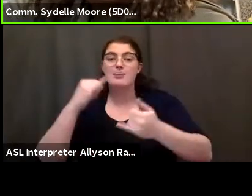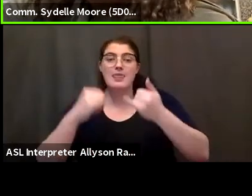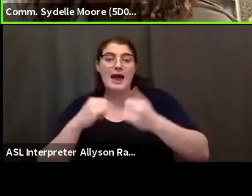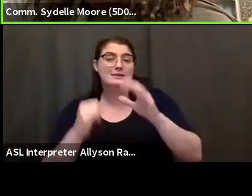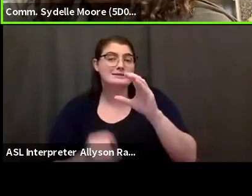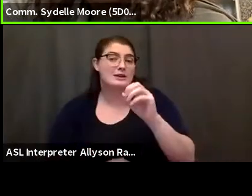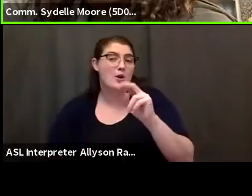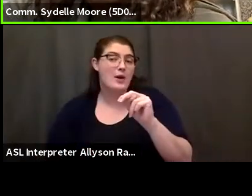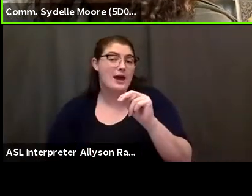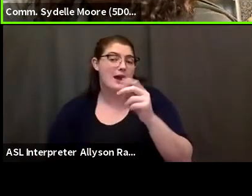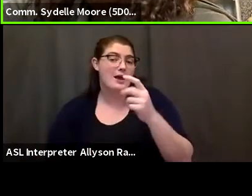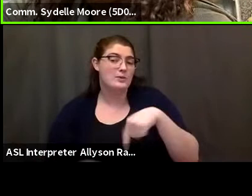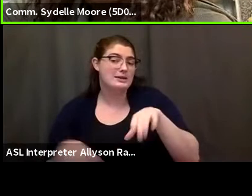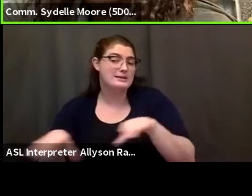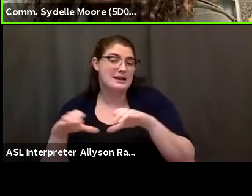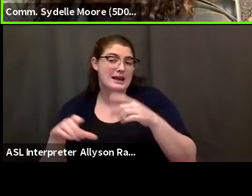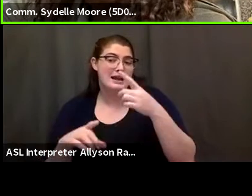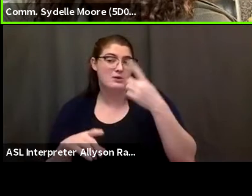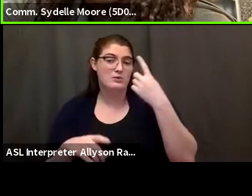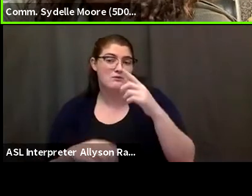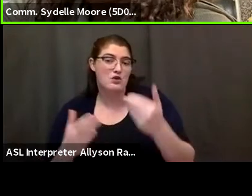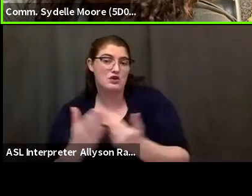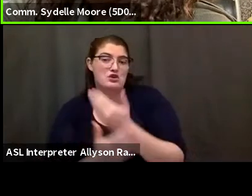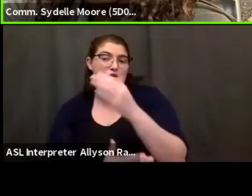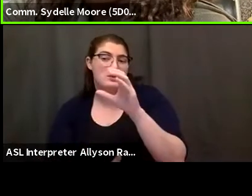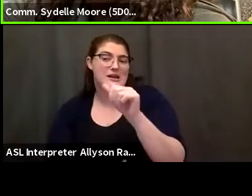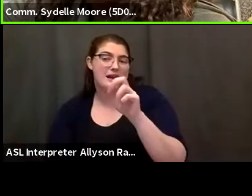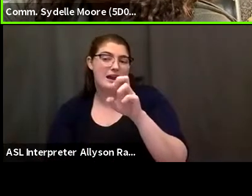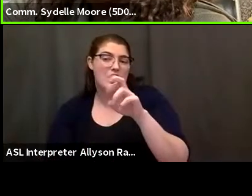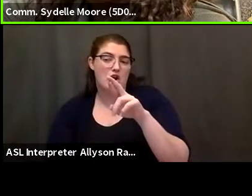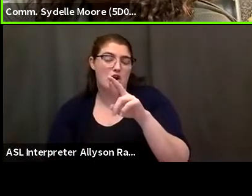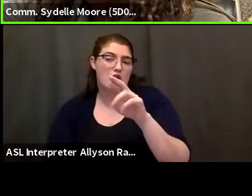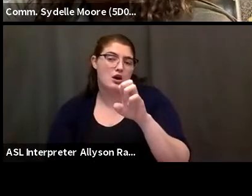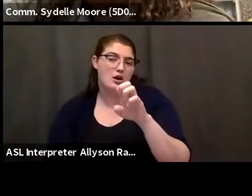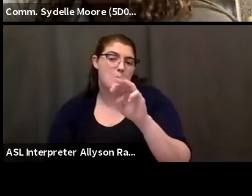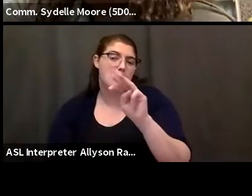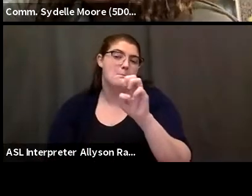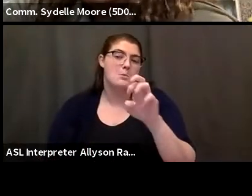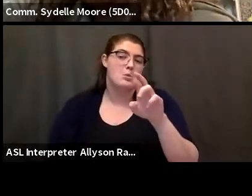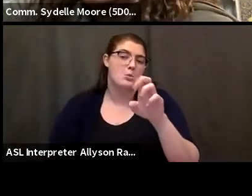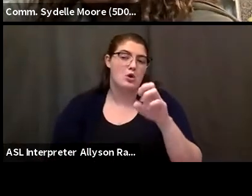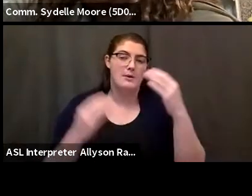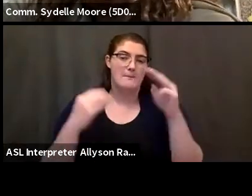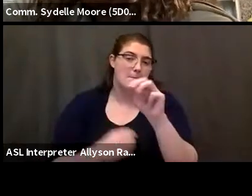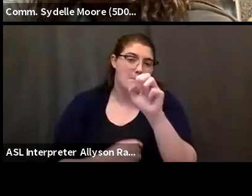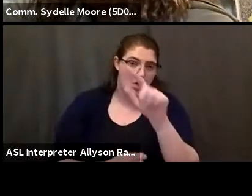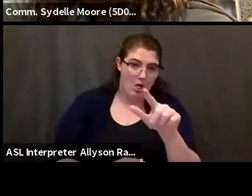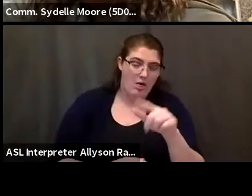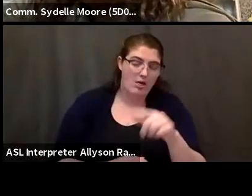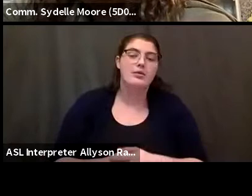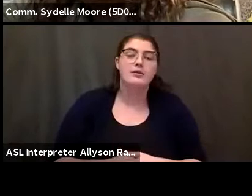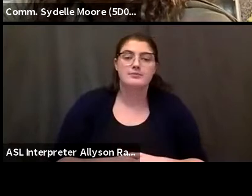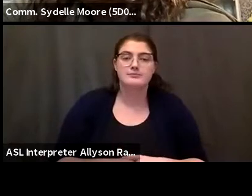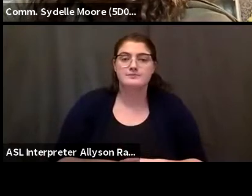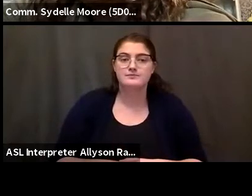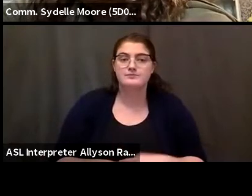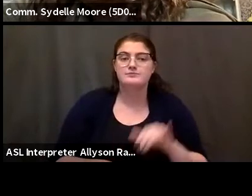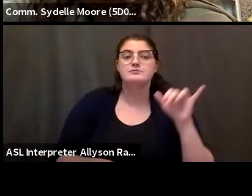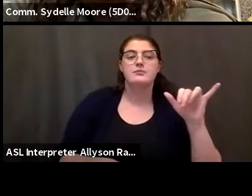CON we did was for the new Caremore and Heckinger Mall. Okay, that's what it was. Okay. Yeah.